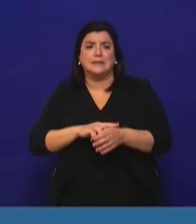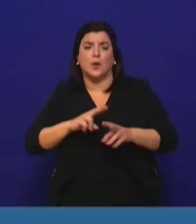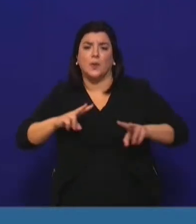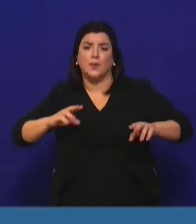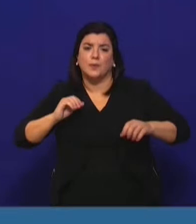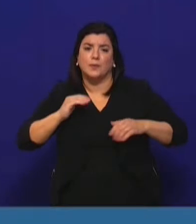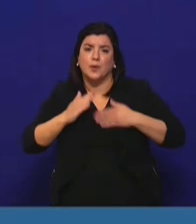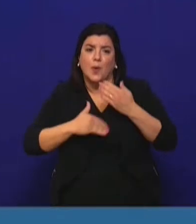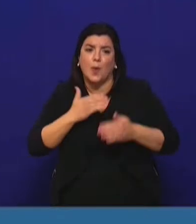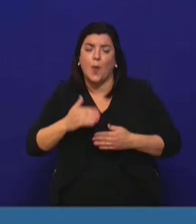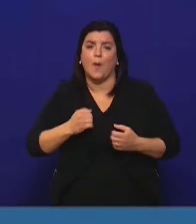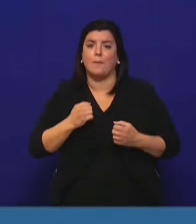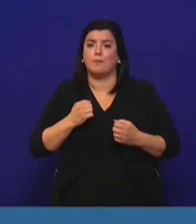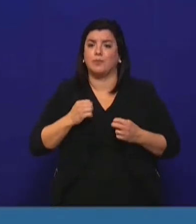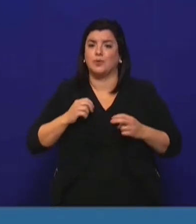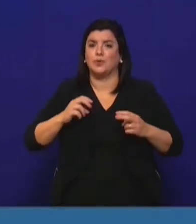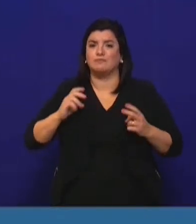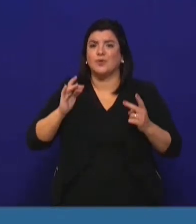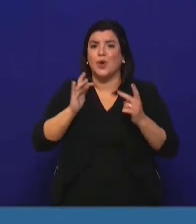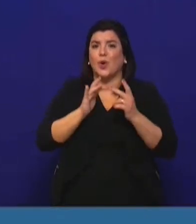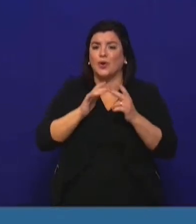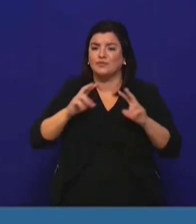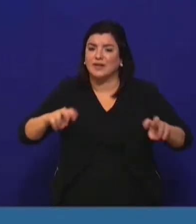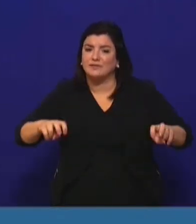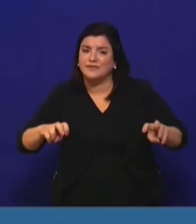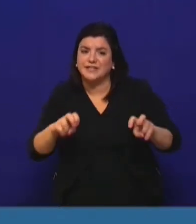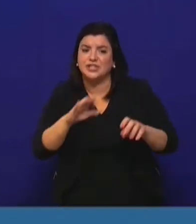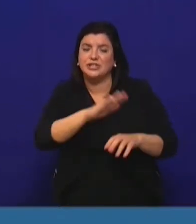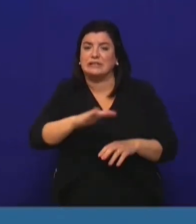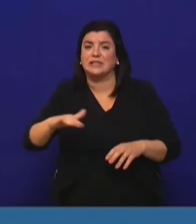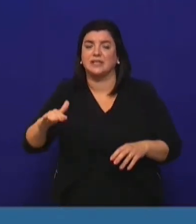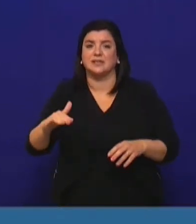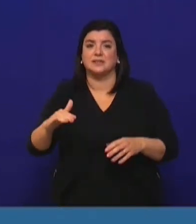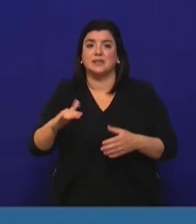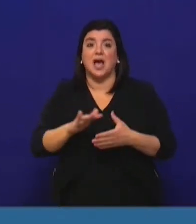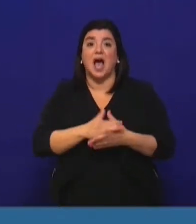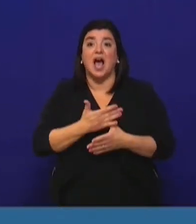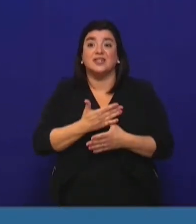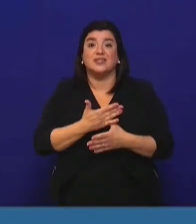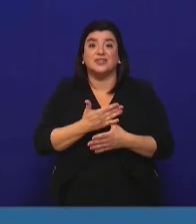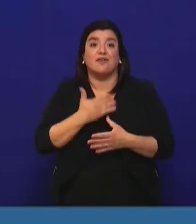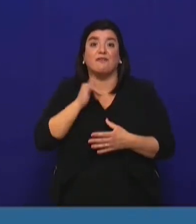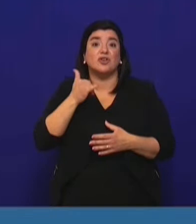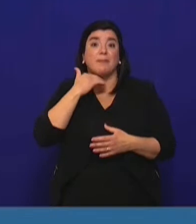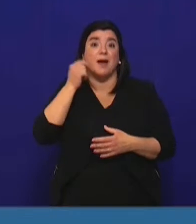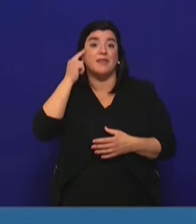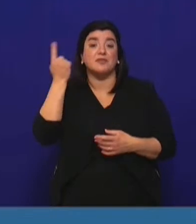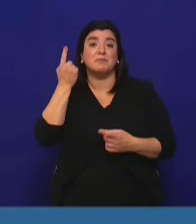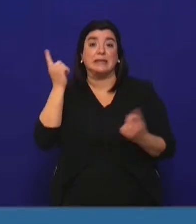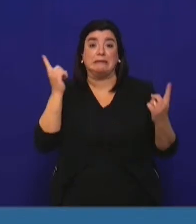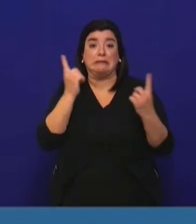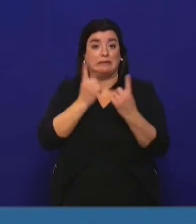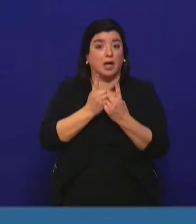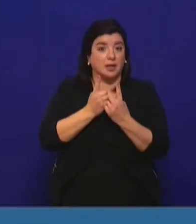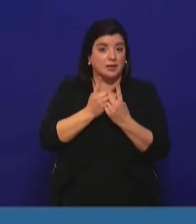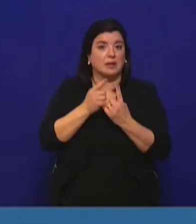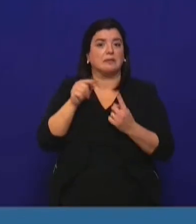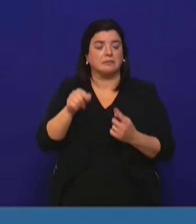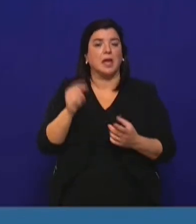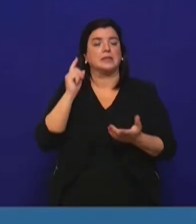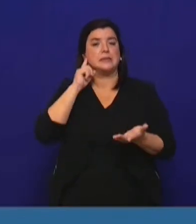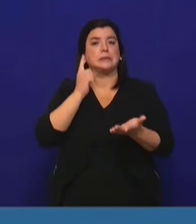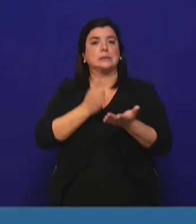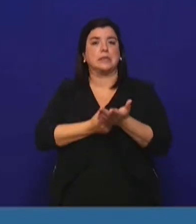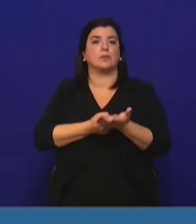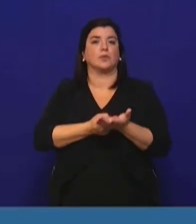nsaħħu iktar il-contact tracing li baqa' għaddej, il-każijiet kollha li qed ikollna dejjem qegħdin jiġu investigati u dejjem ikun hemm il-contact tracing u